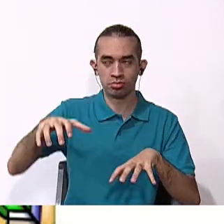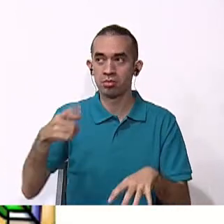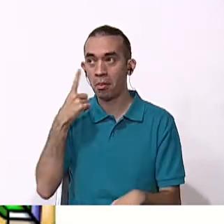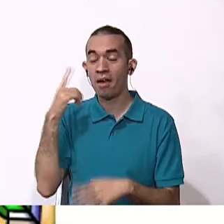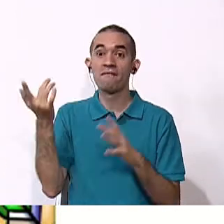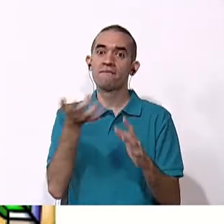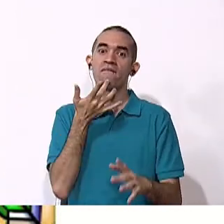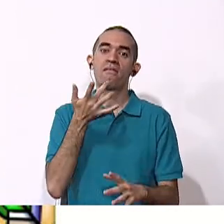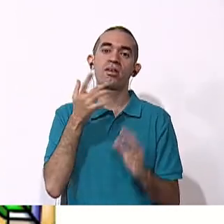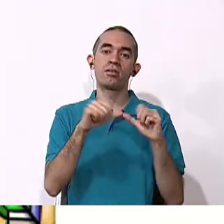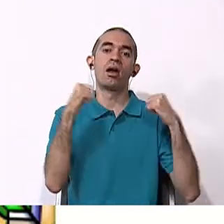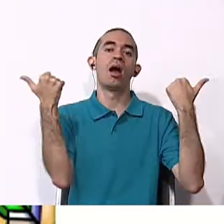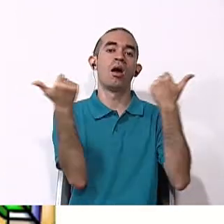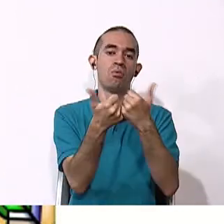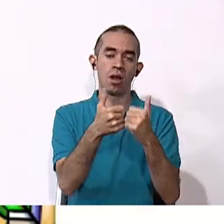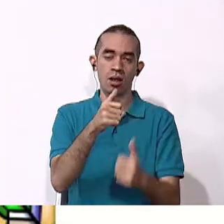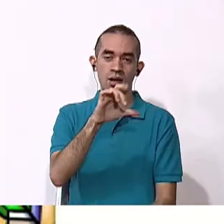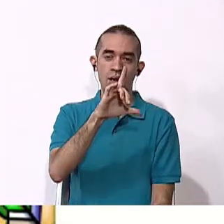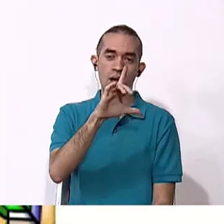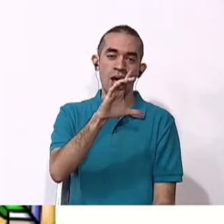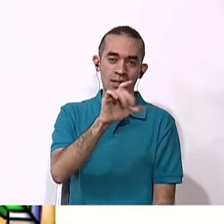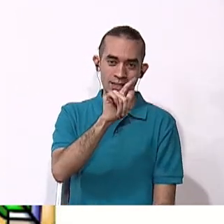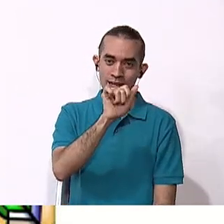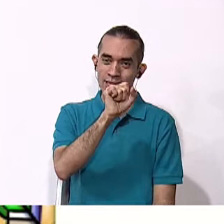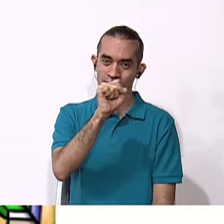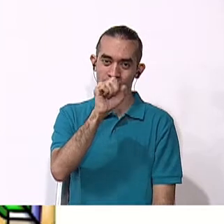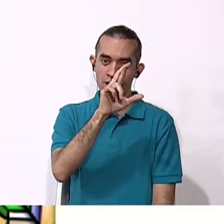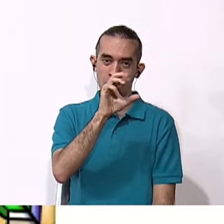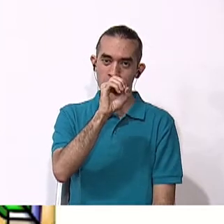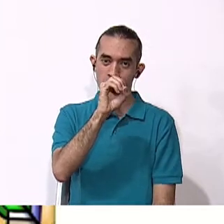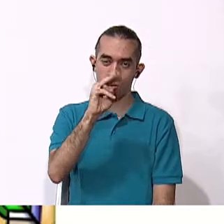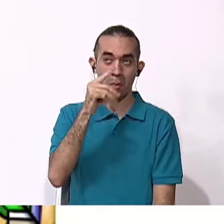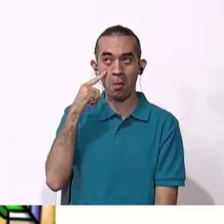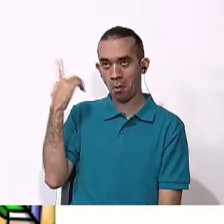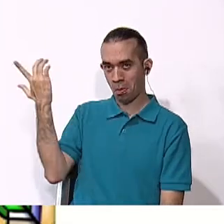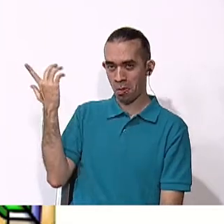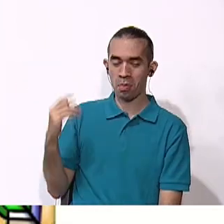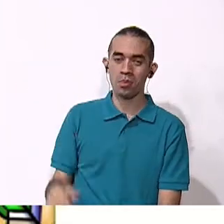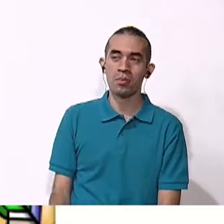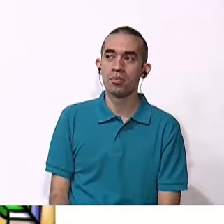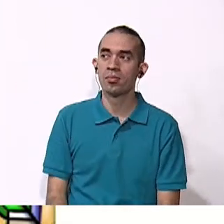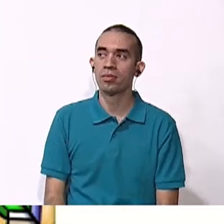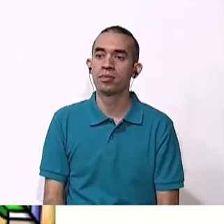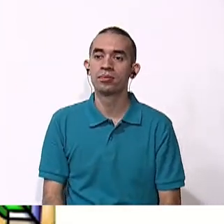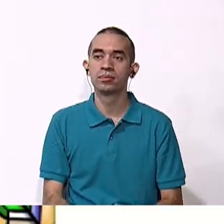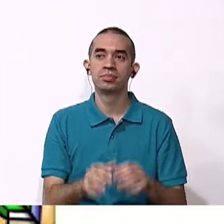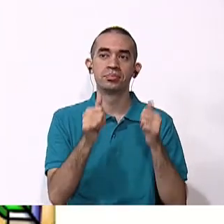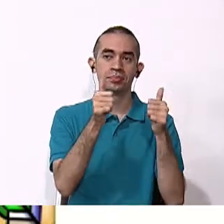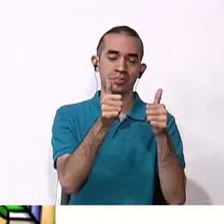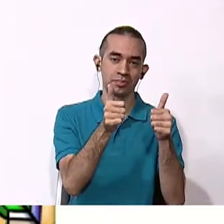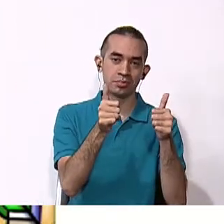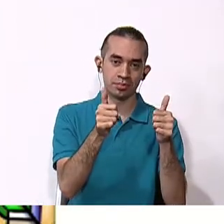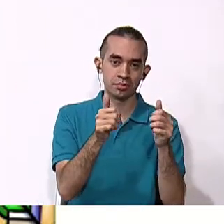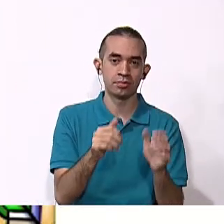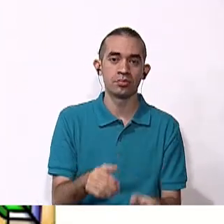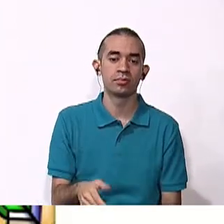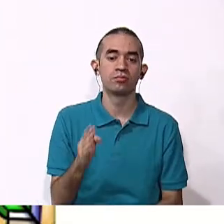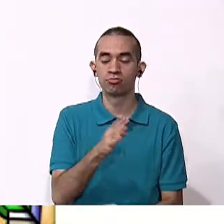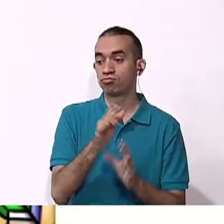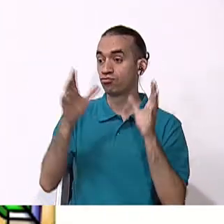This is the classroom. Very good. Okay. Okay. This is